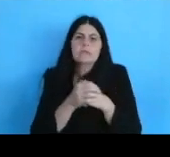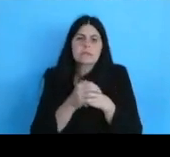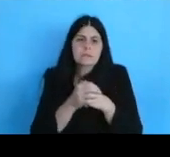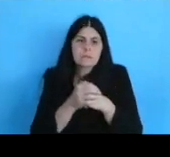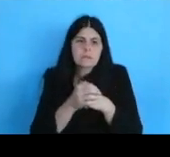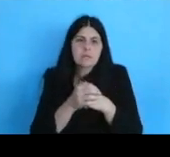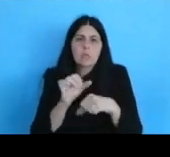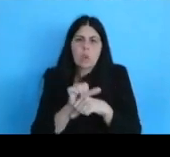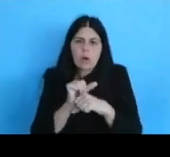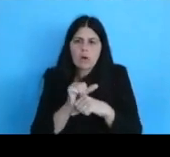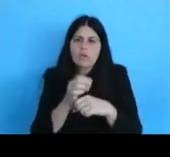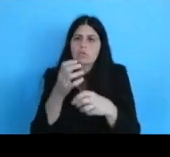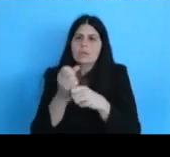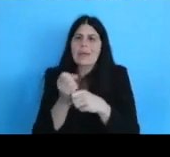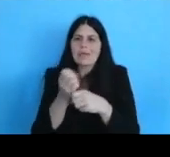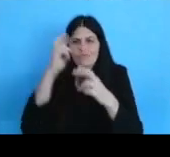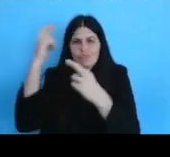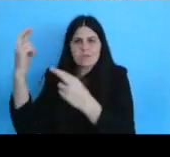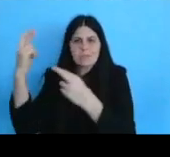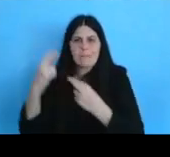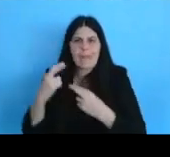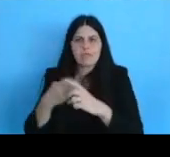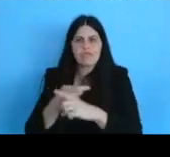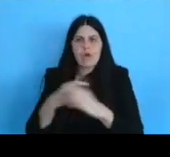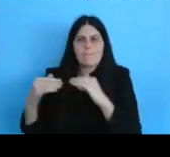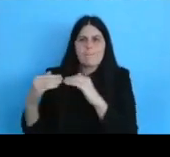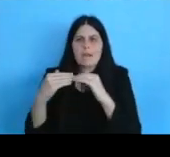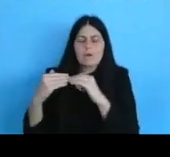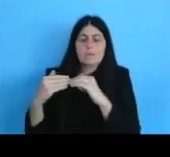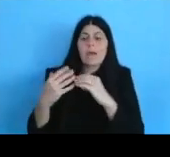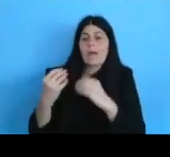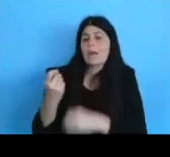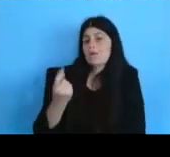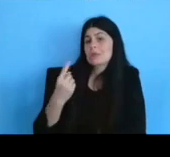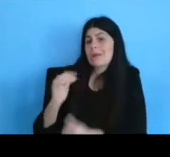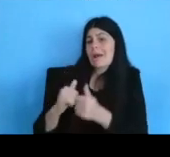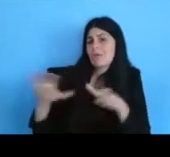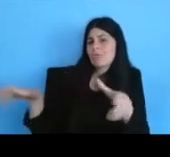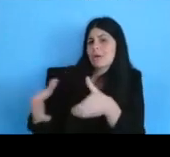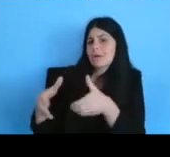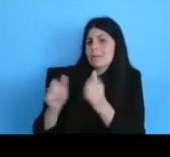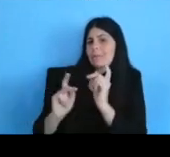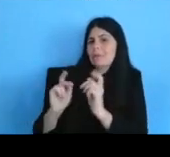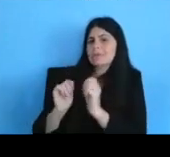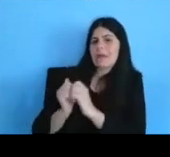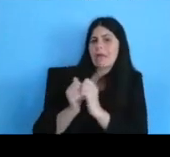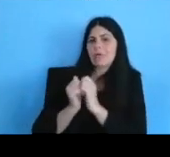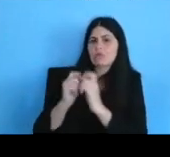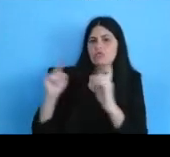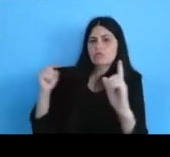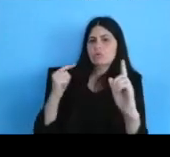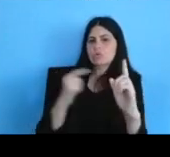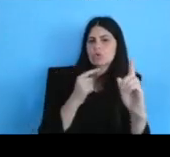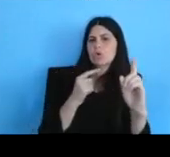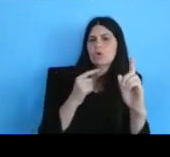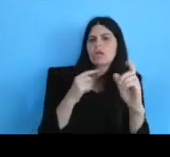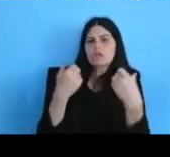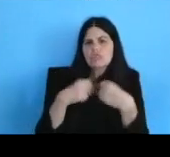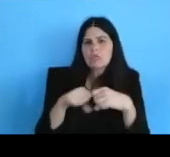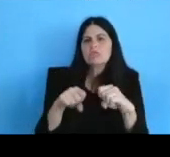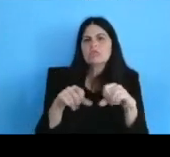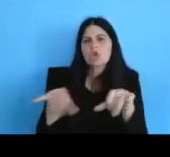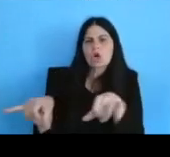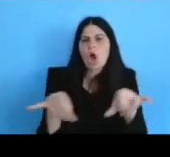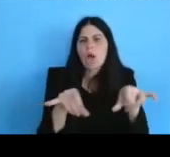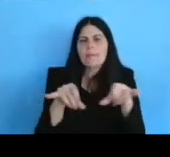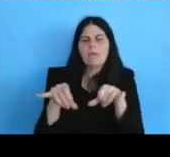peers and understand how to bring people together to pursue strategic common goals. Another benefit, problem